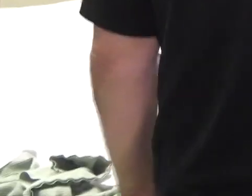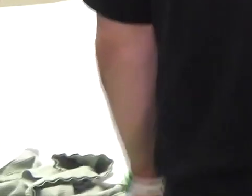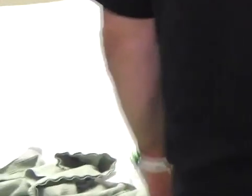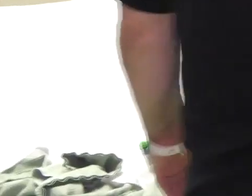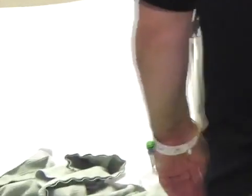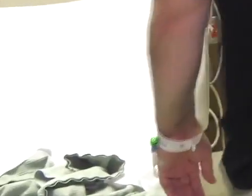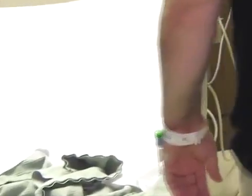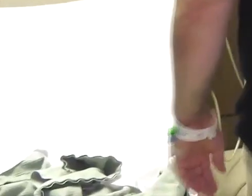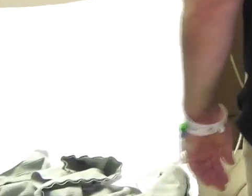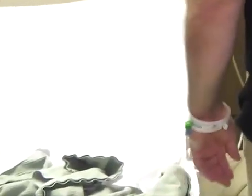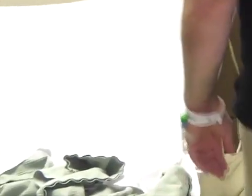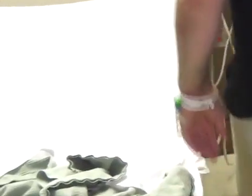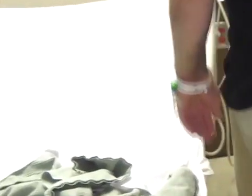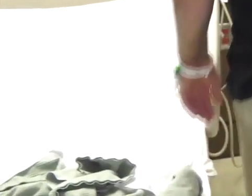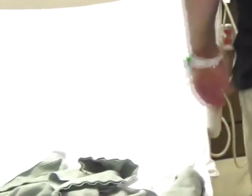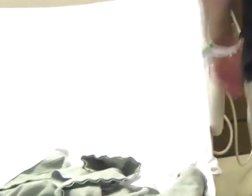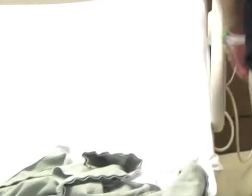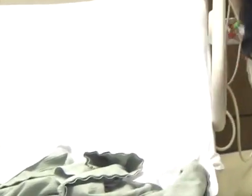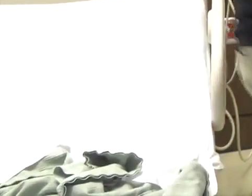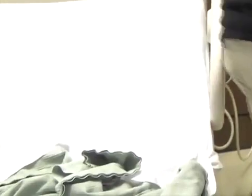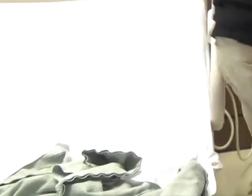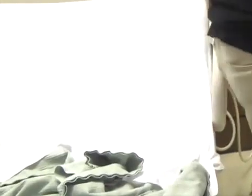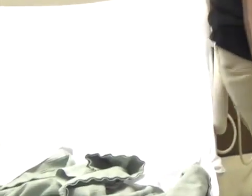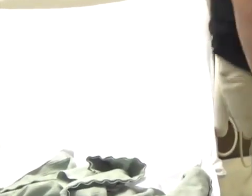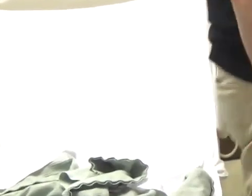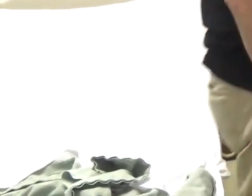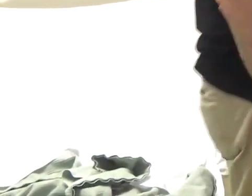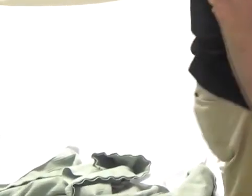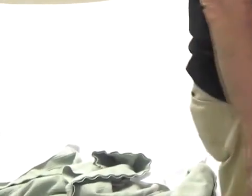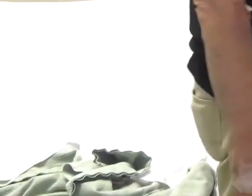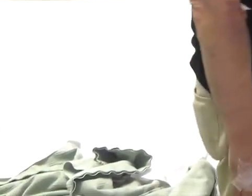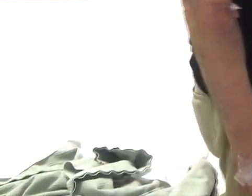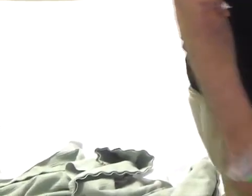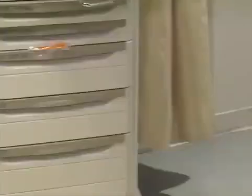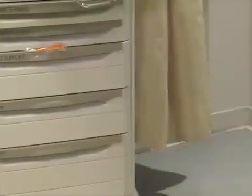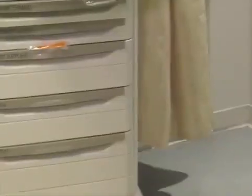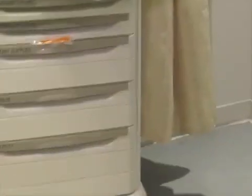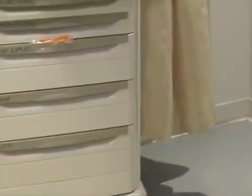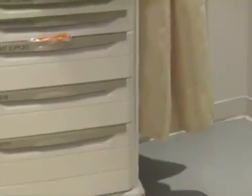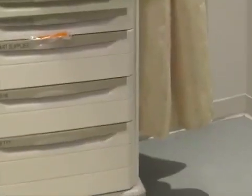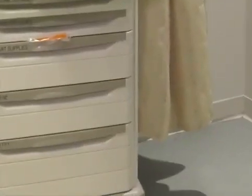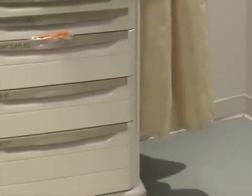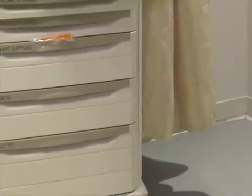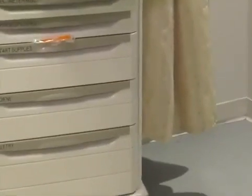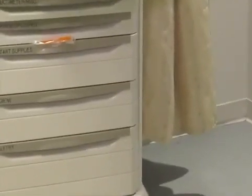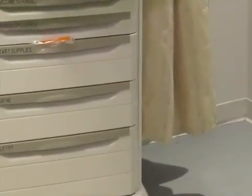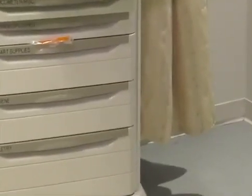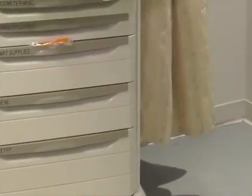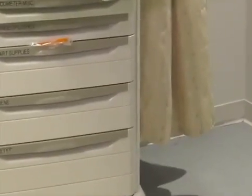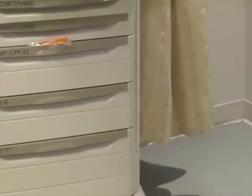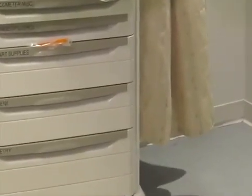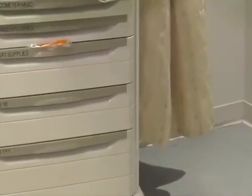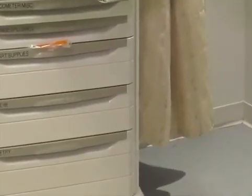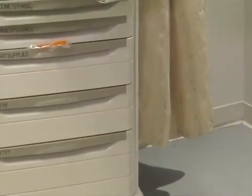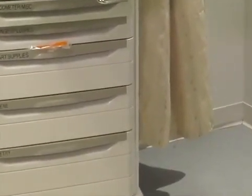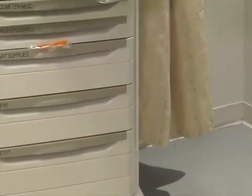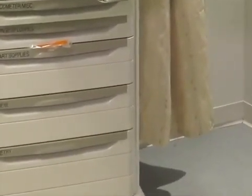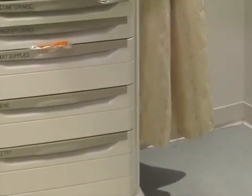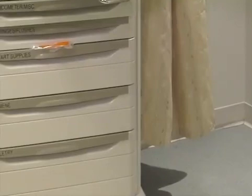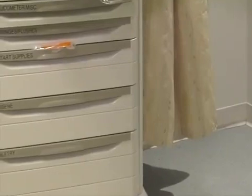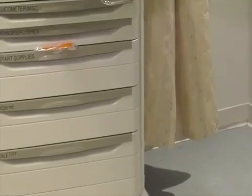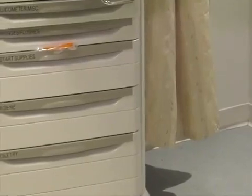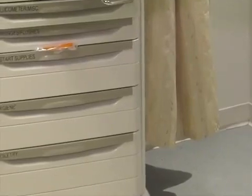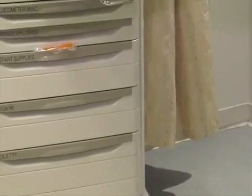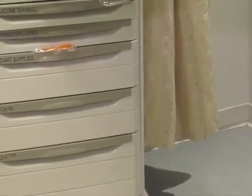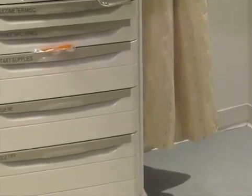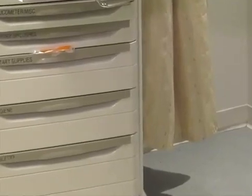Chris is expected to be absolutely fine. He's out of the hospital, the stent worked. And Dr. Ebersol says sometimes when people who've had strokes